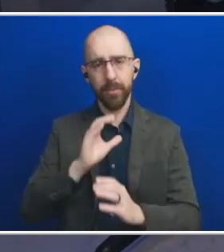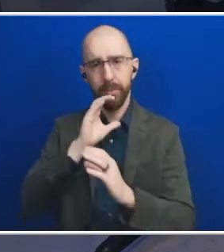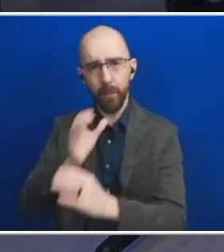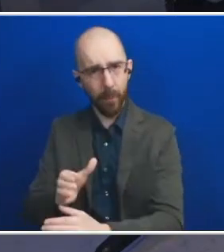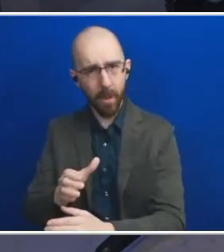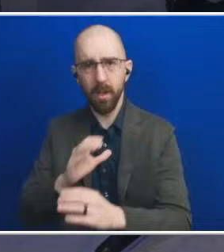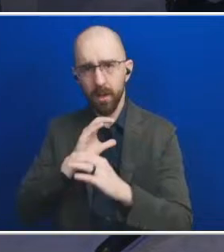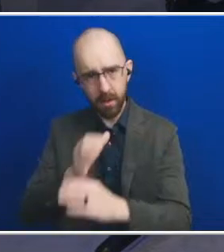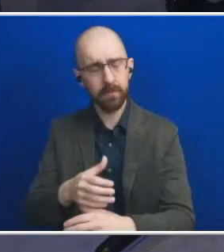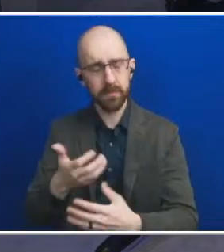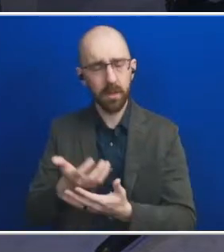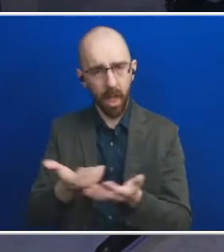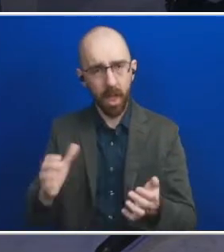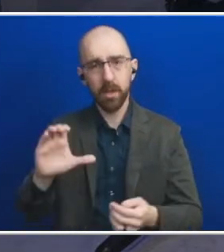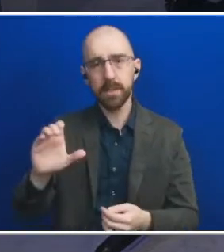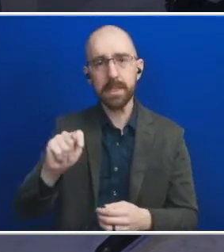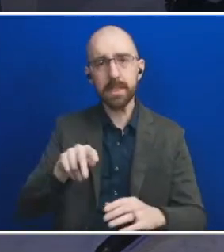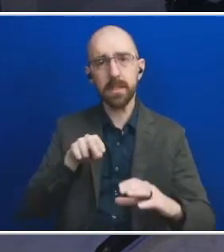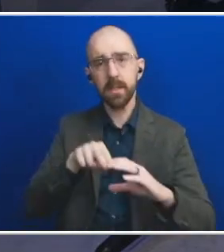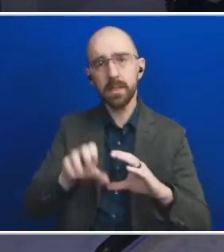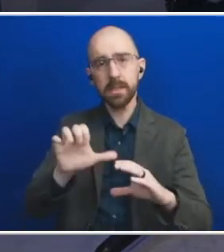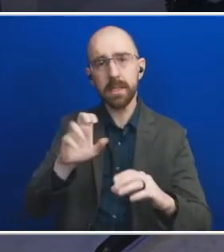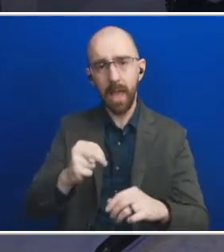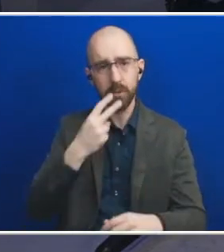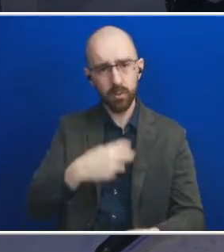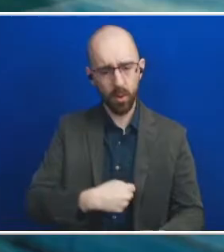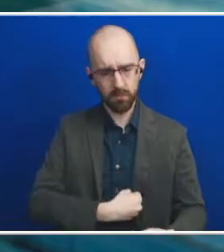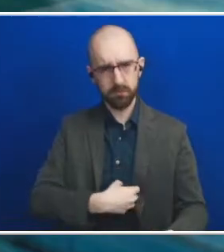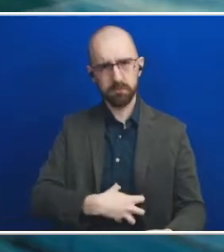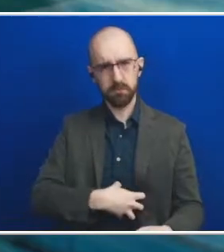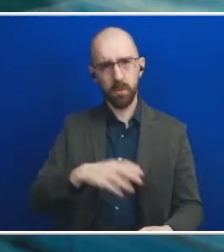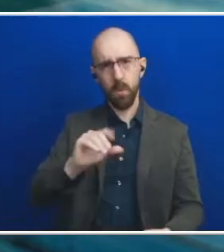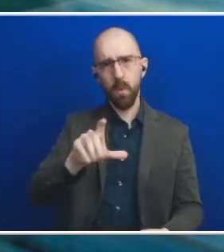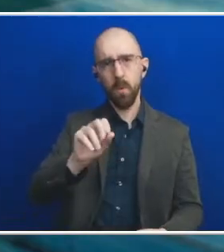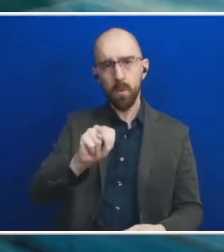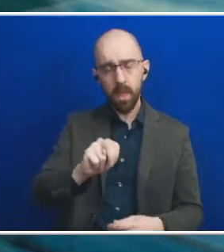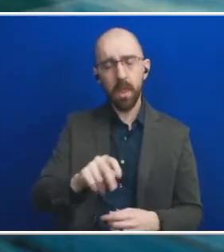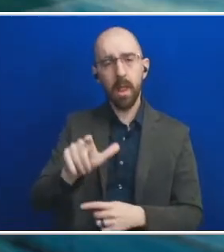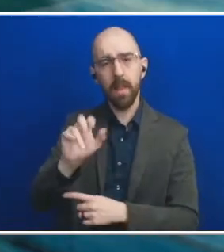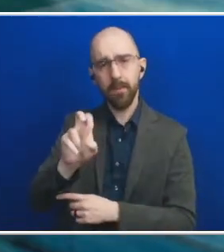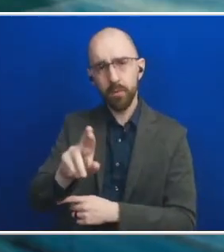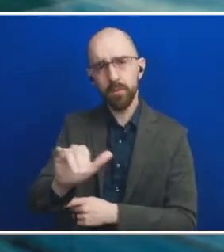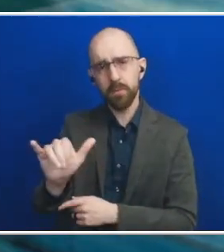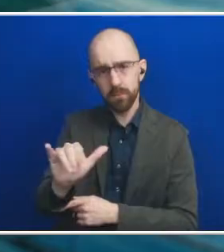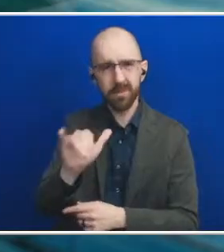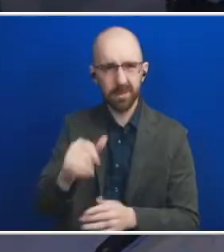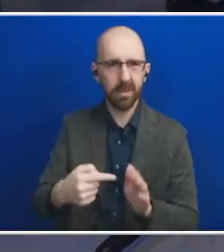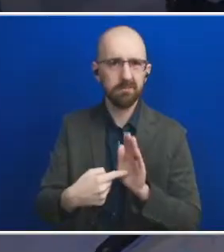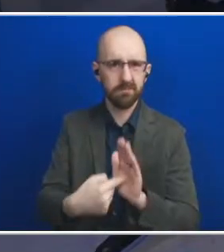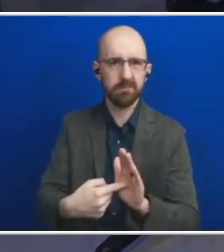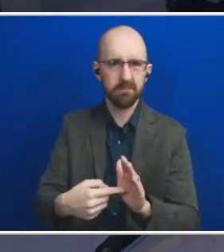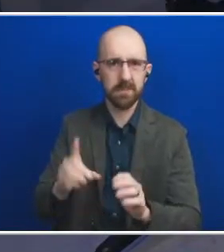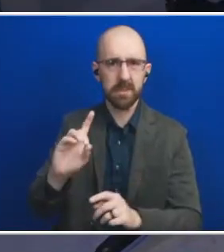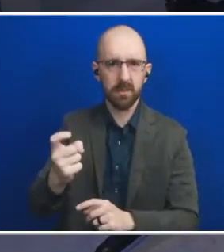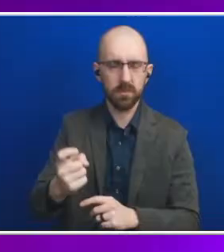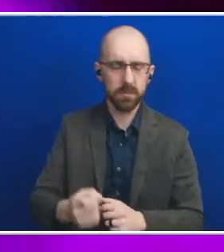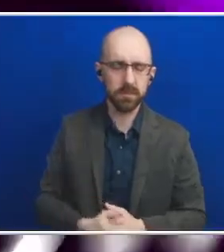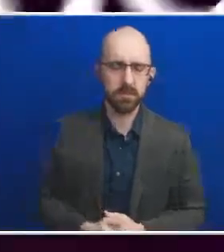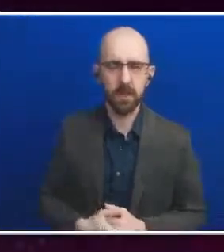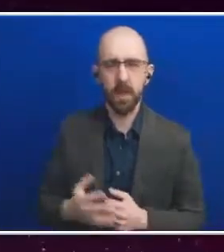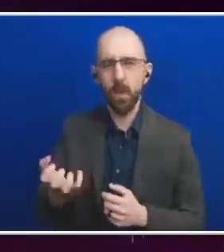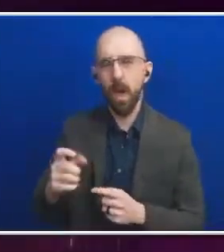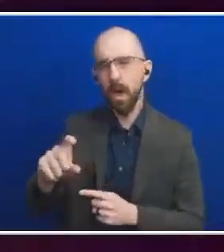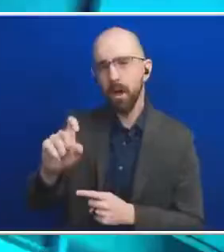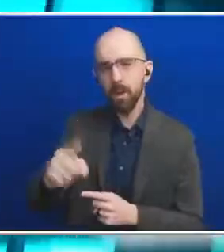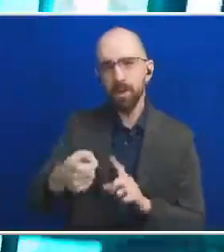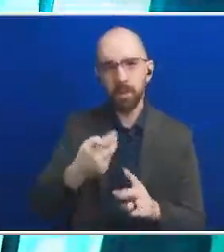scan on him, and we saw the mass in his colon plus the masses in his liver, and that led to the diagnosis. All right, I want to get to some questions from our viewers this